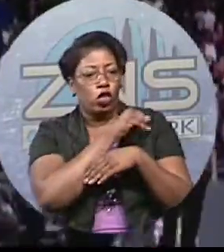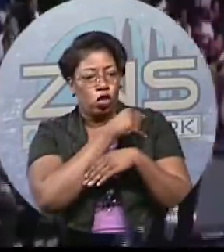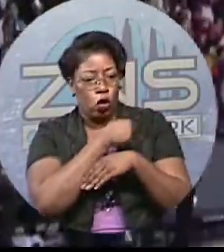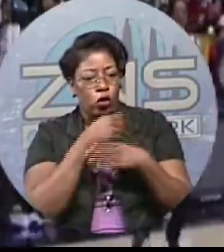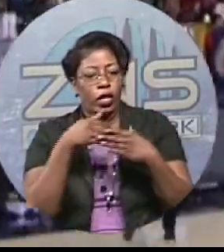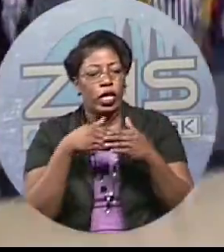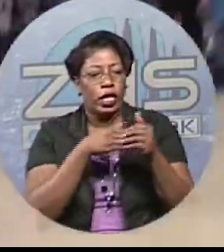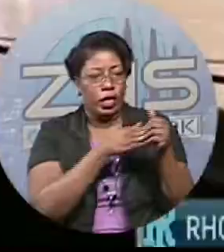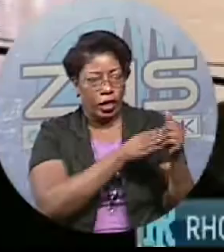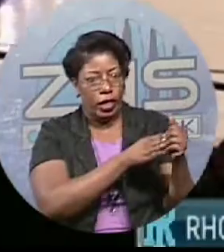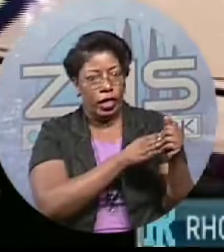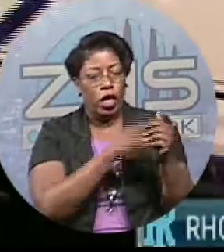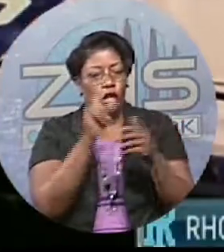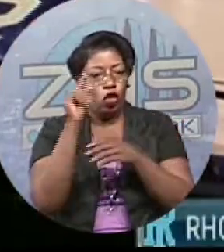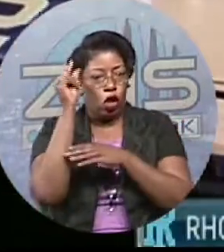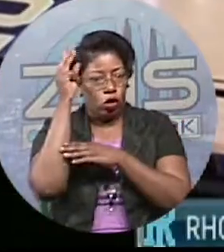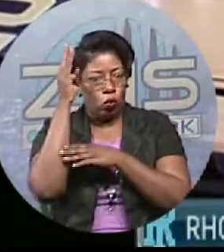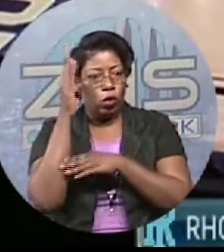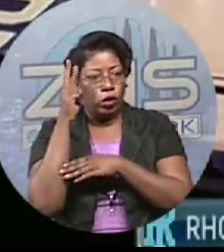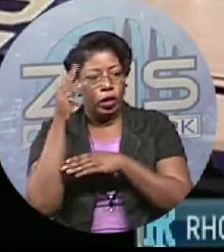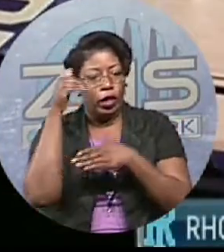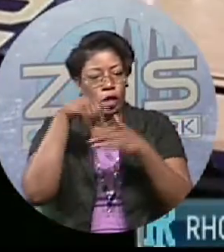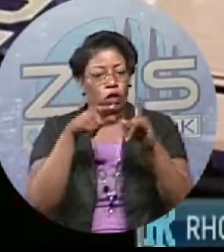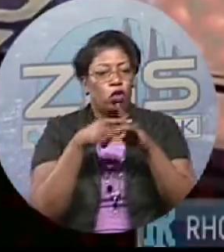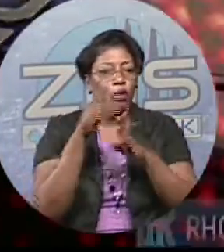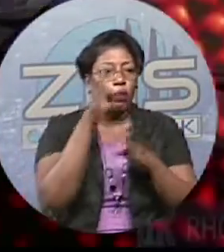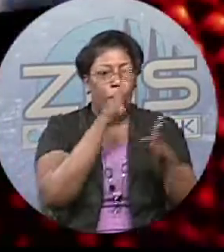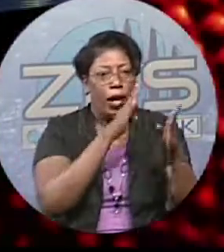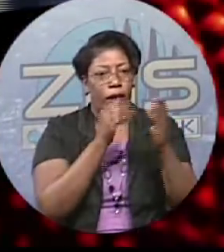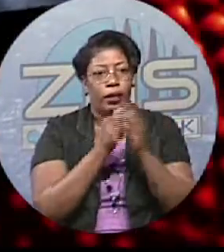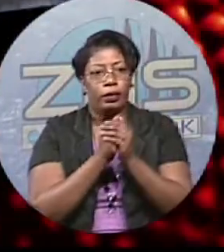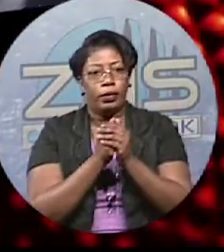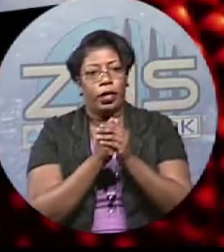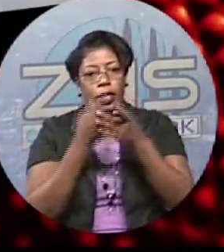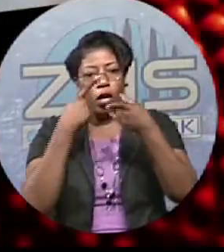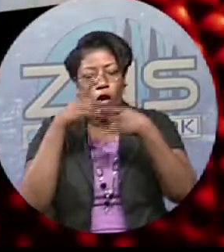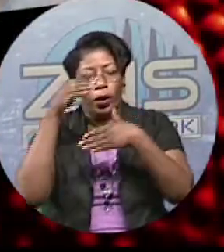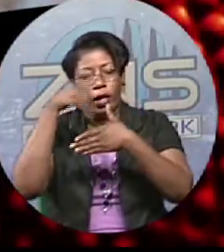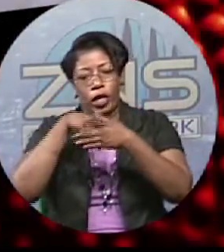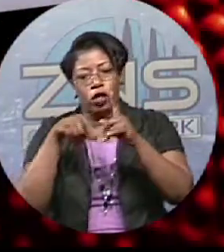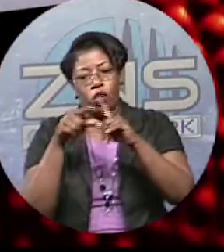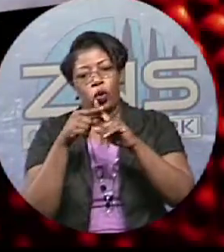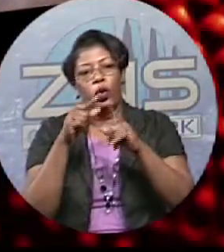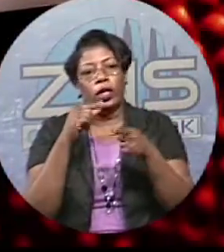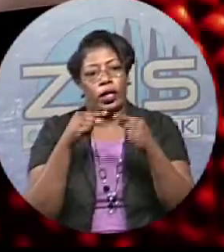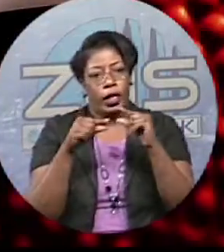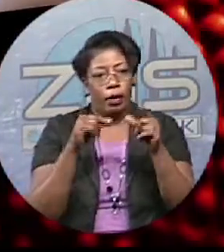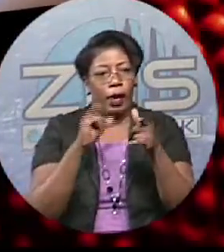the George Washington Colonels into battle. Well, headed into this game, I feel like the team,